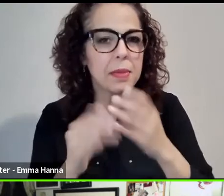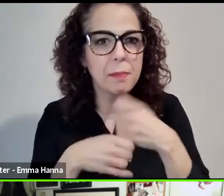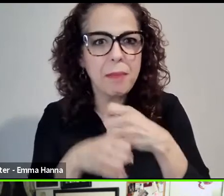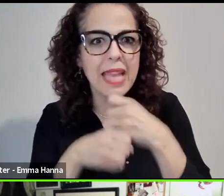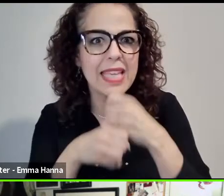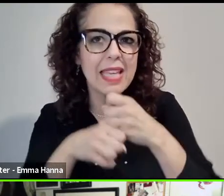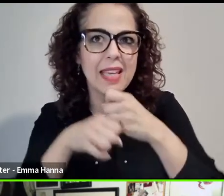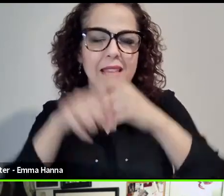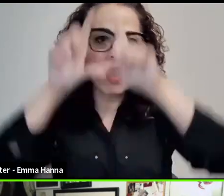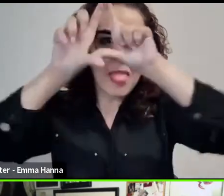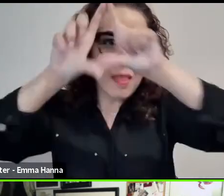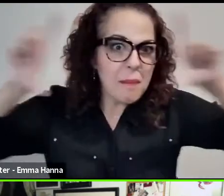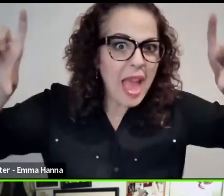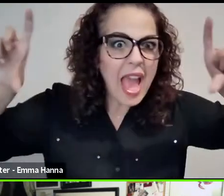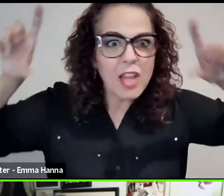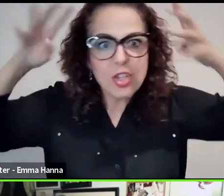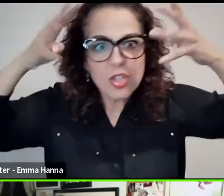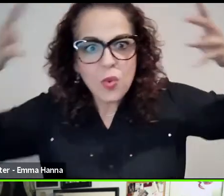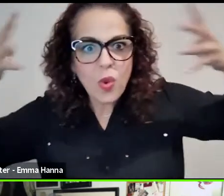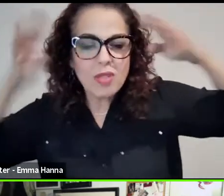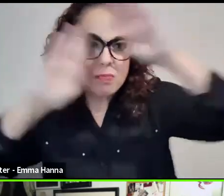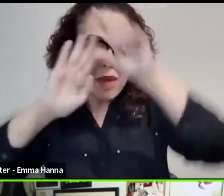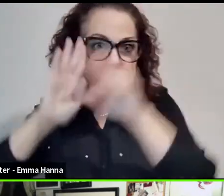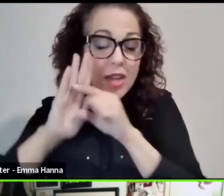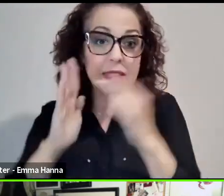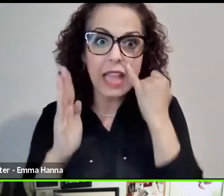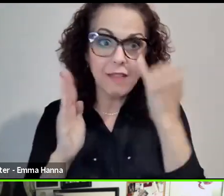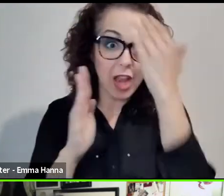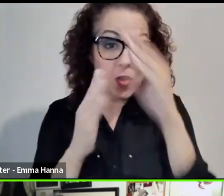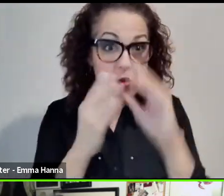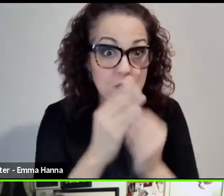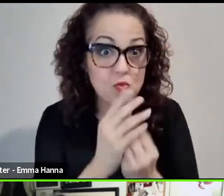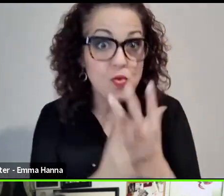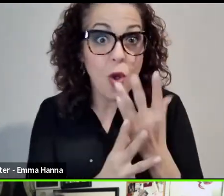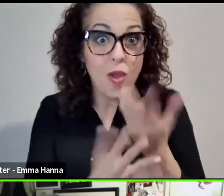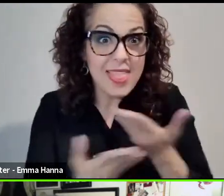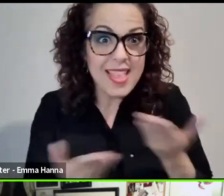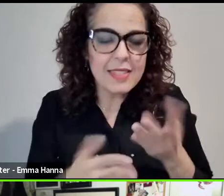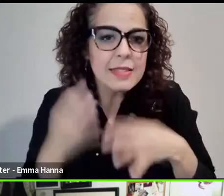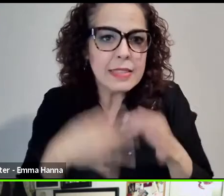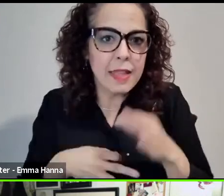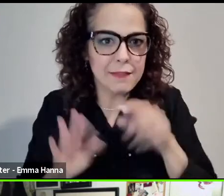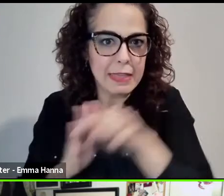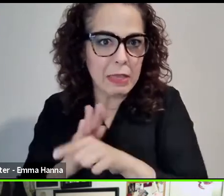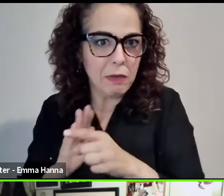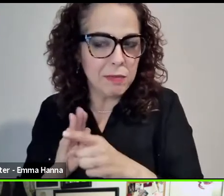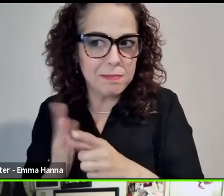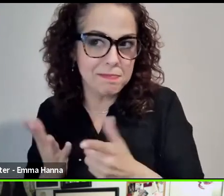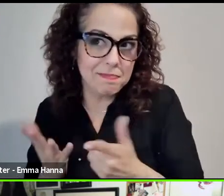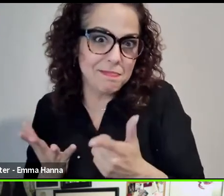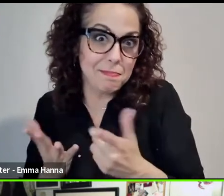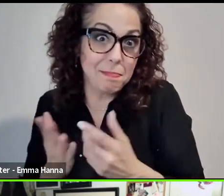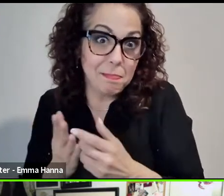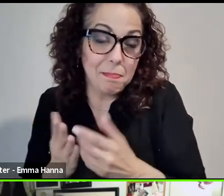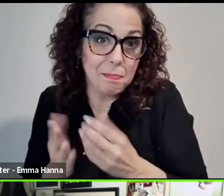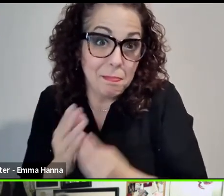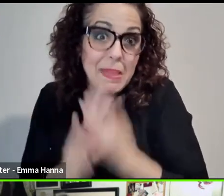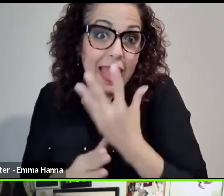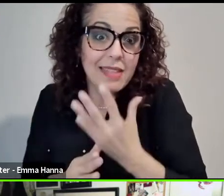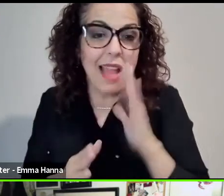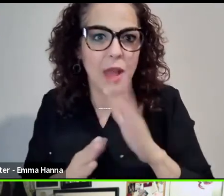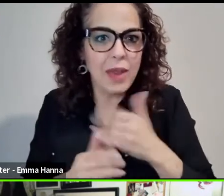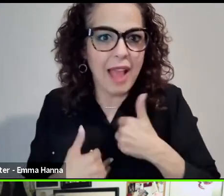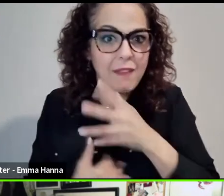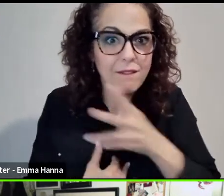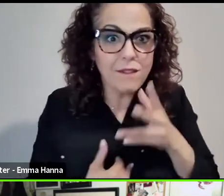I was a leftist and a socialist and I knew how to grow stuff as opposed to just kill plants, I would, you know, I'd have a farm that you know, that fed poor people. But like, my